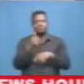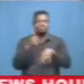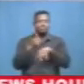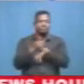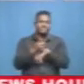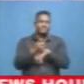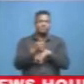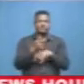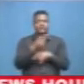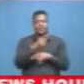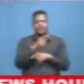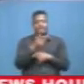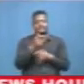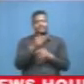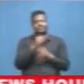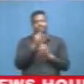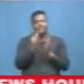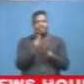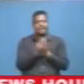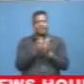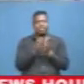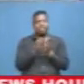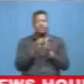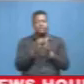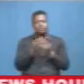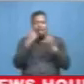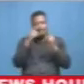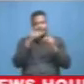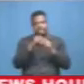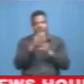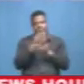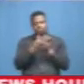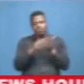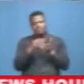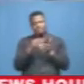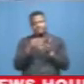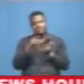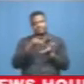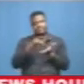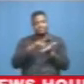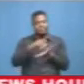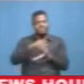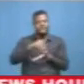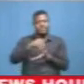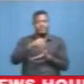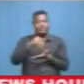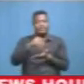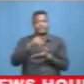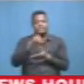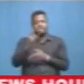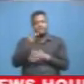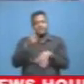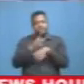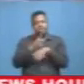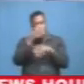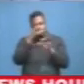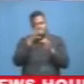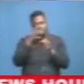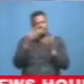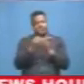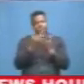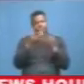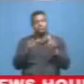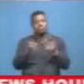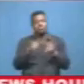of alleged illegalities that went on in some fertilizer deals. They are being accused of causing financial